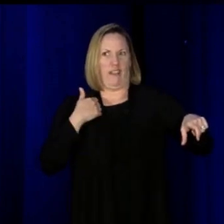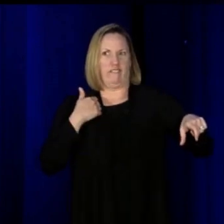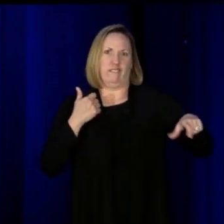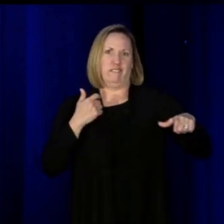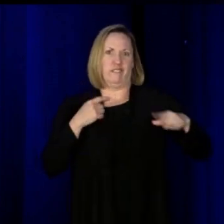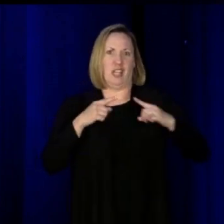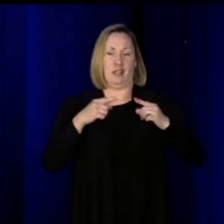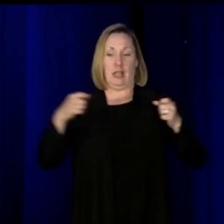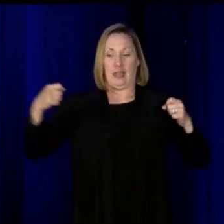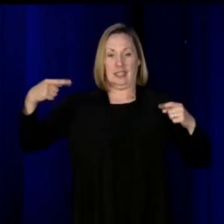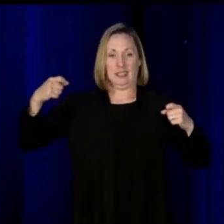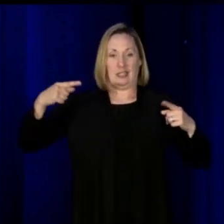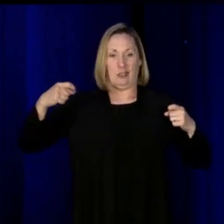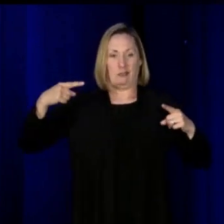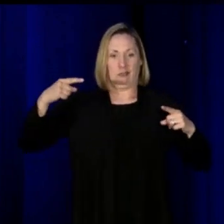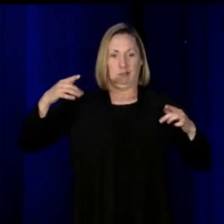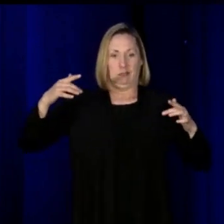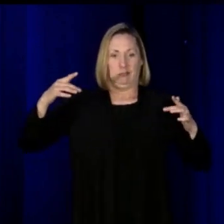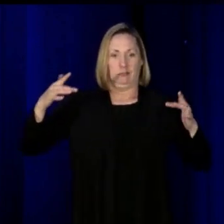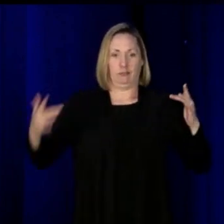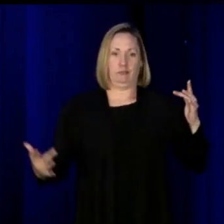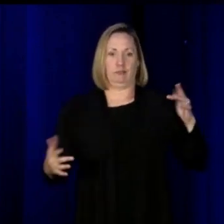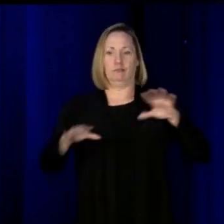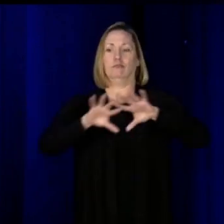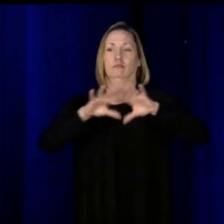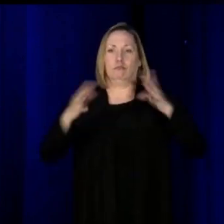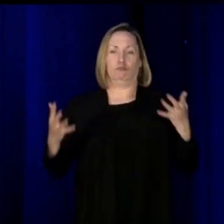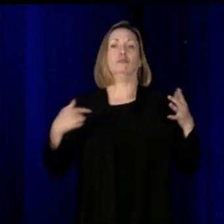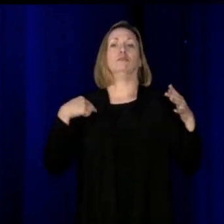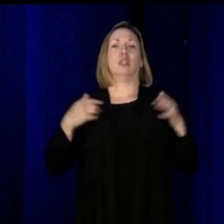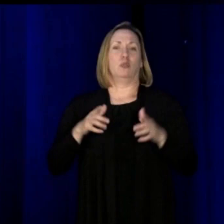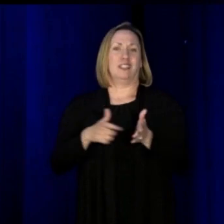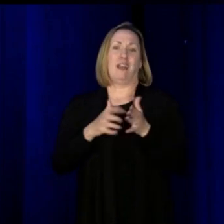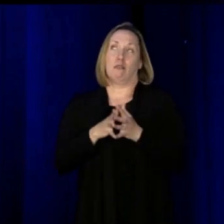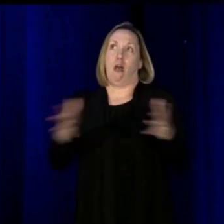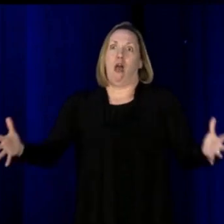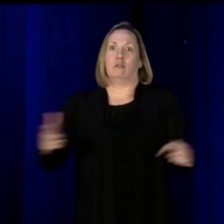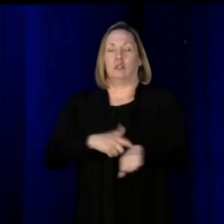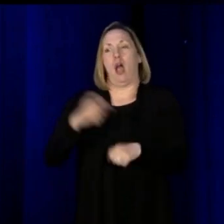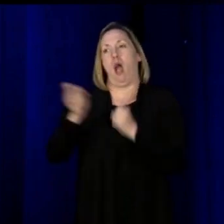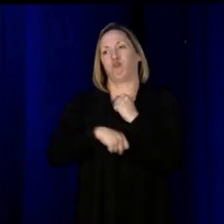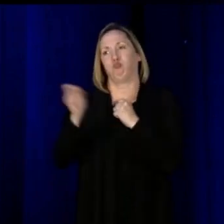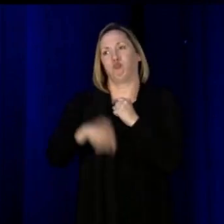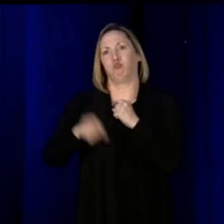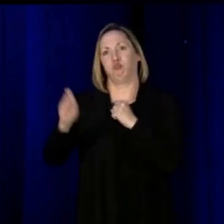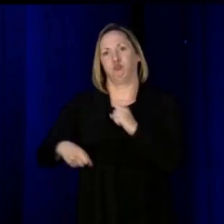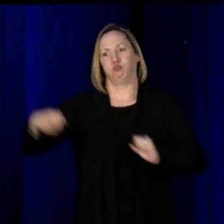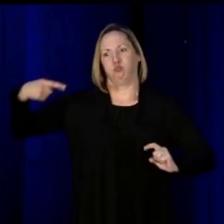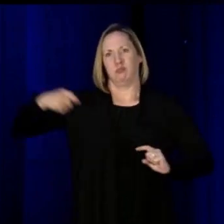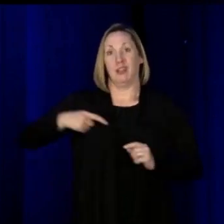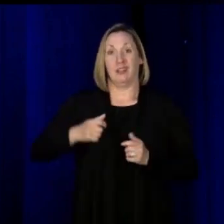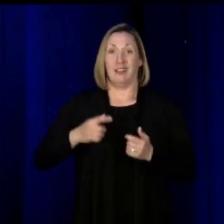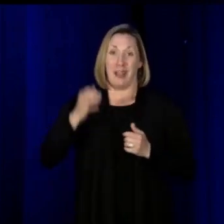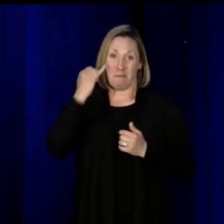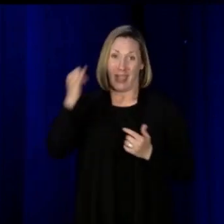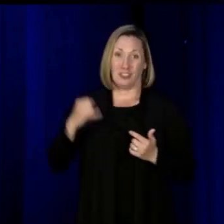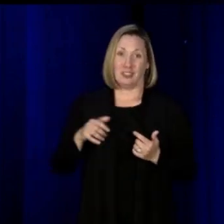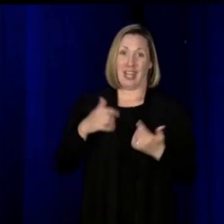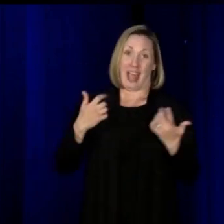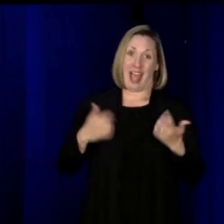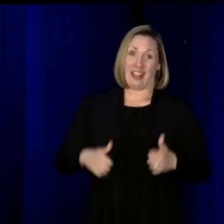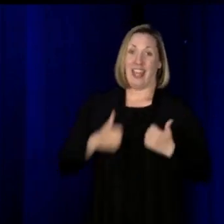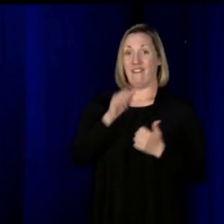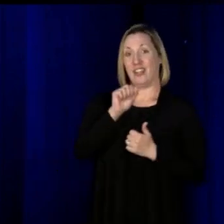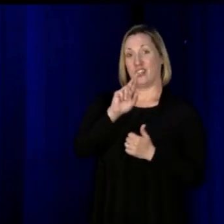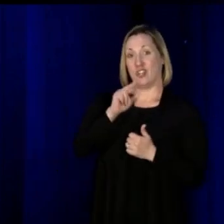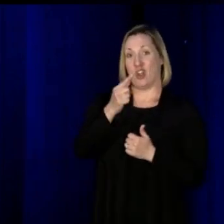will take a lot of time to load or to request that information and get it back to you on your browser. Imagine that I live in Argentina. Whenever I'm